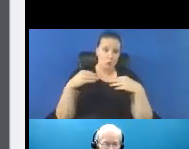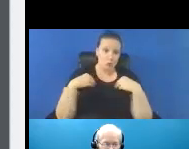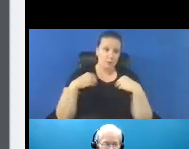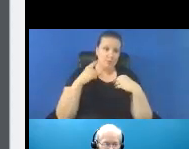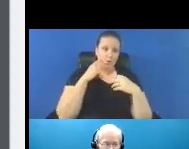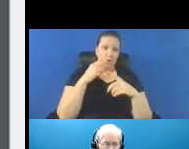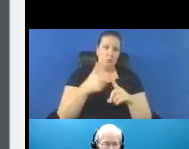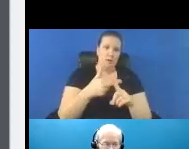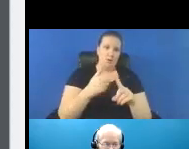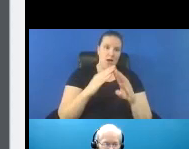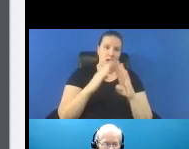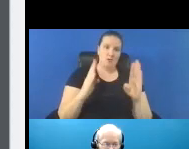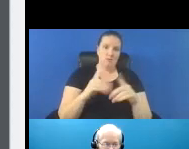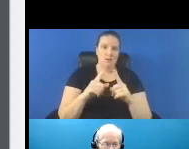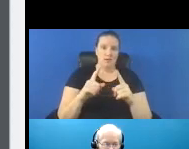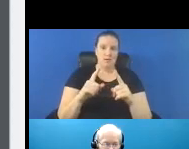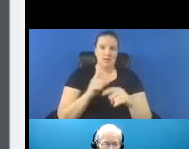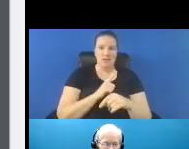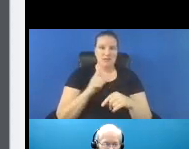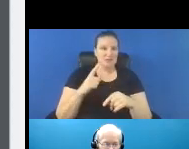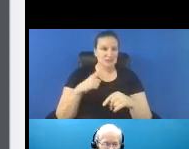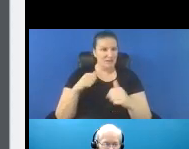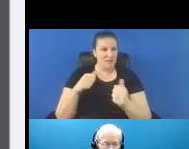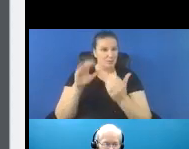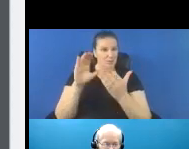a legislative approach is the right one.